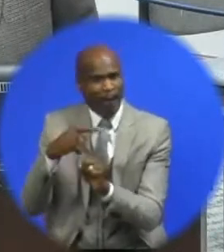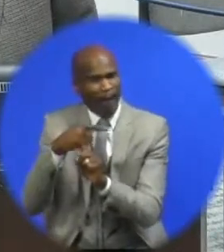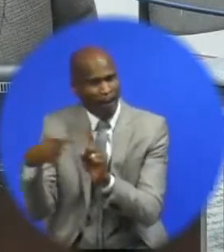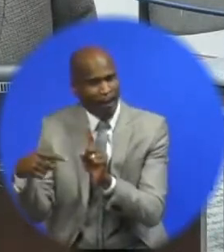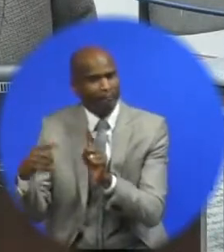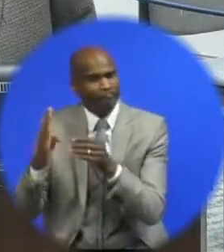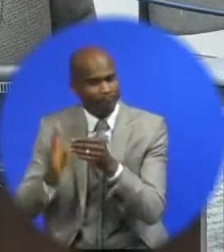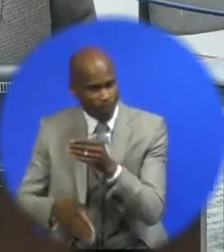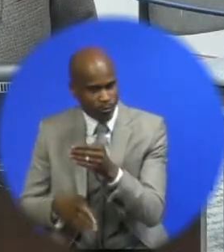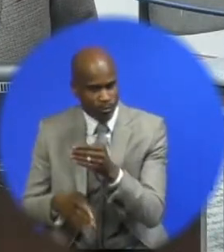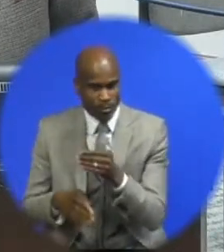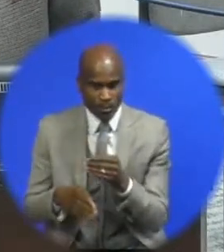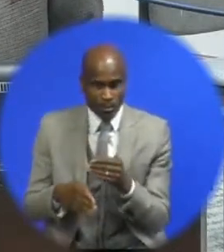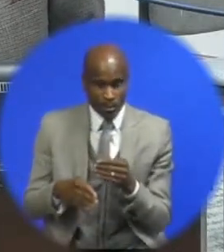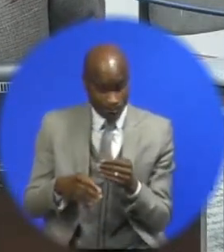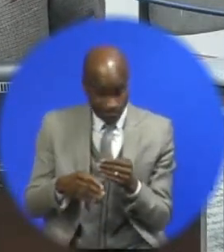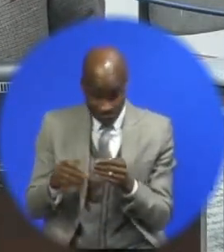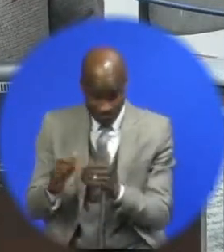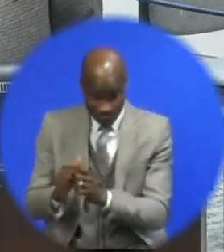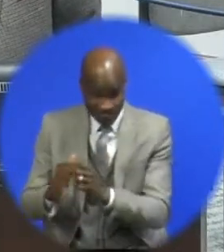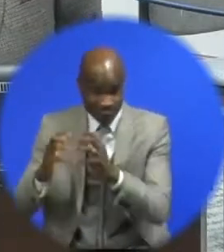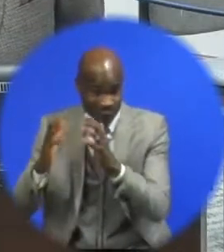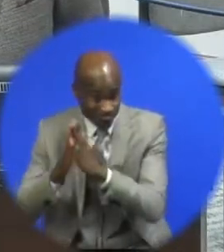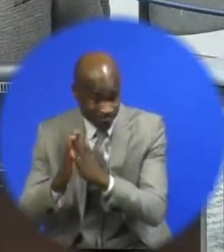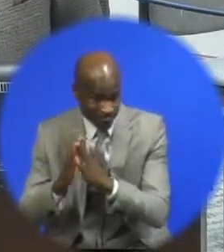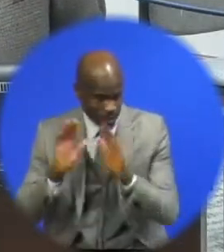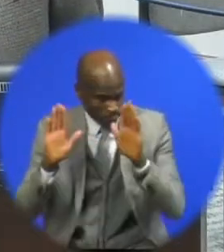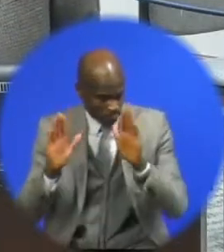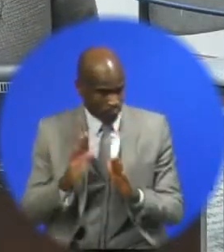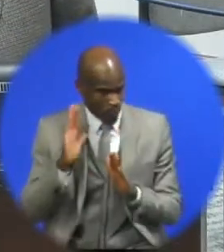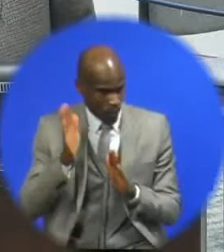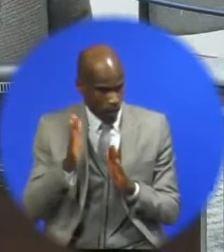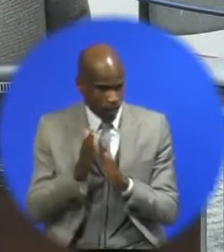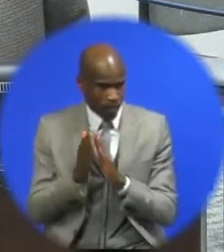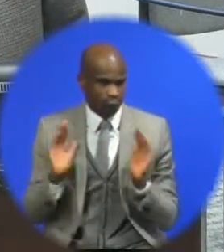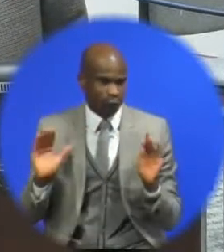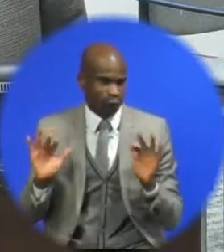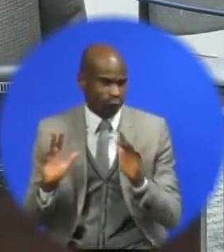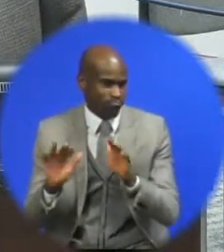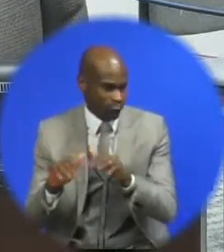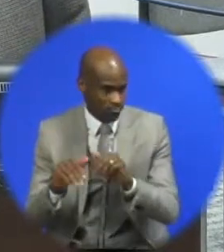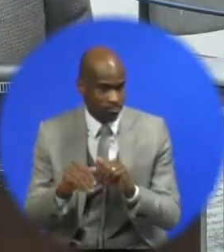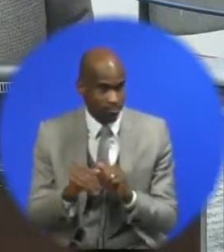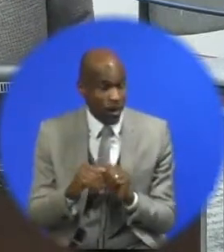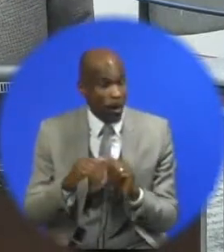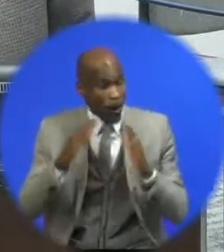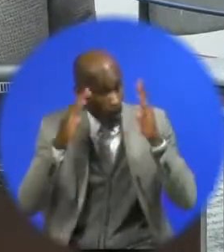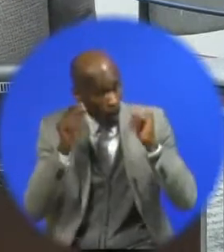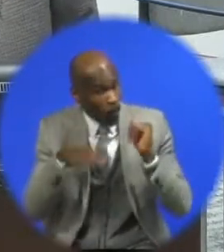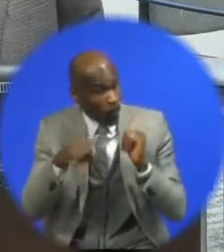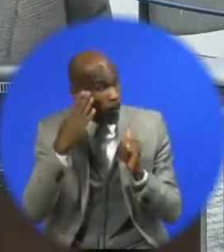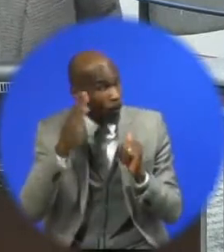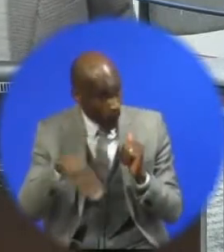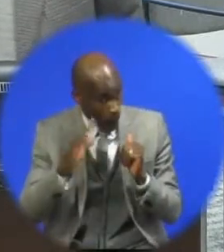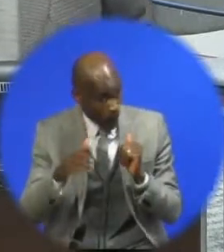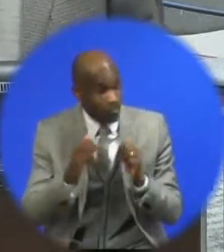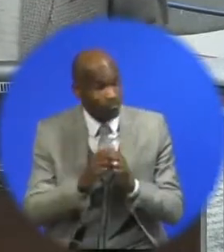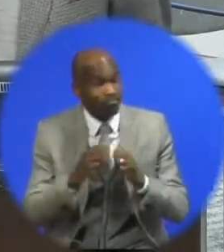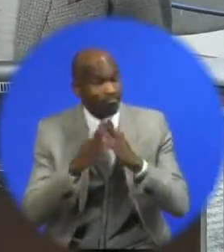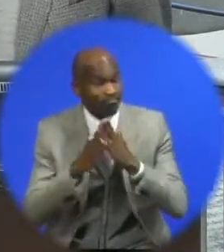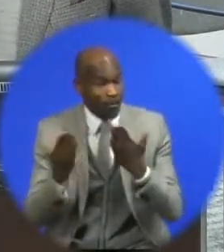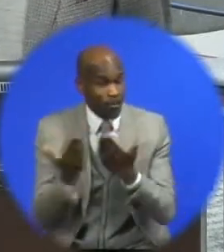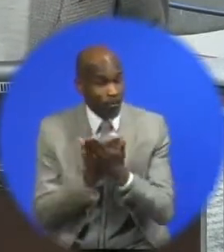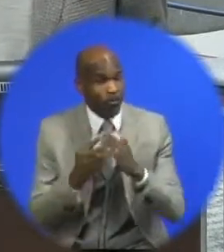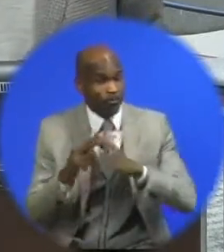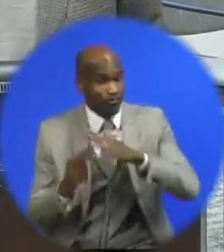into this area. And I hope you know that there's going to be a new bridge going across the lake. It's going to be a footbridge. It